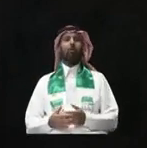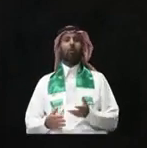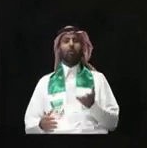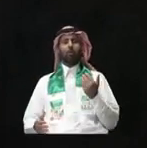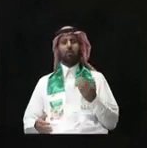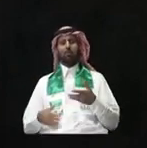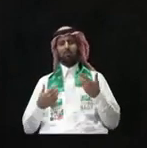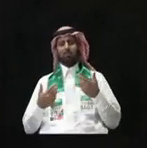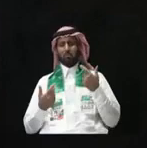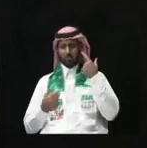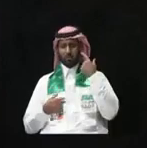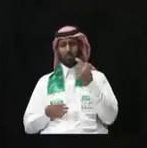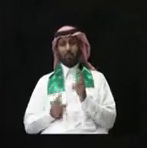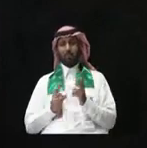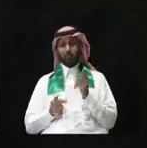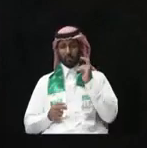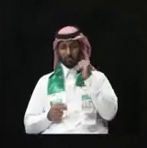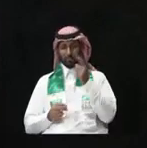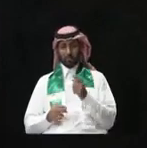before